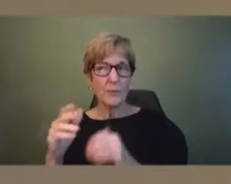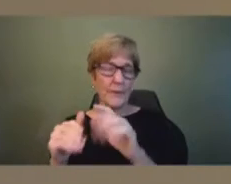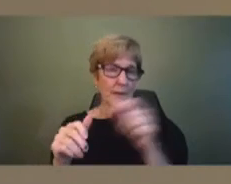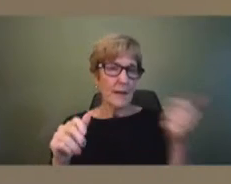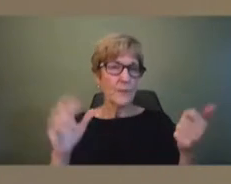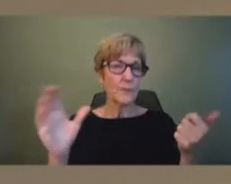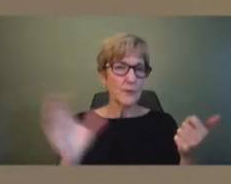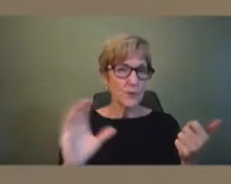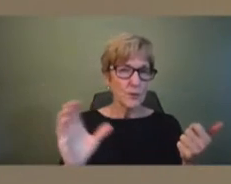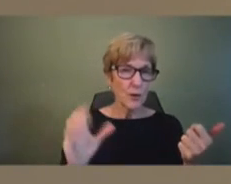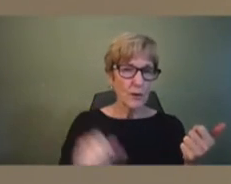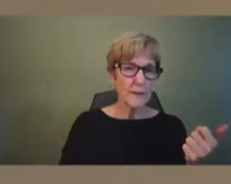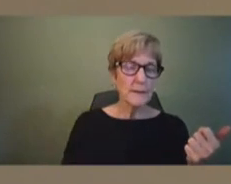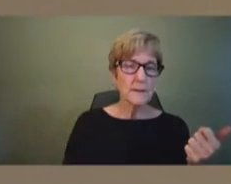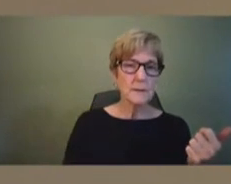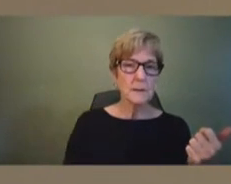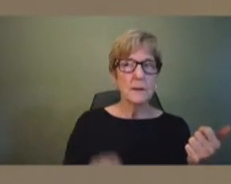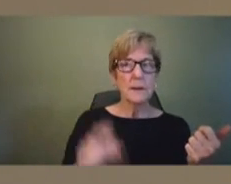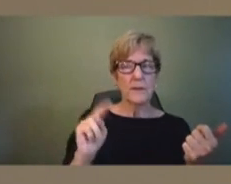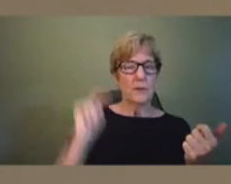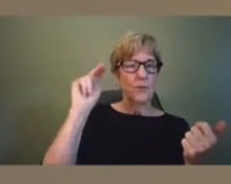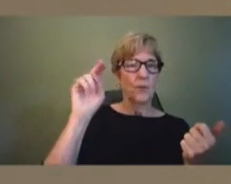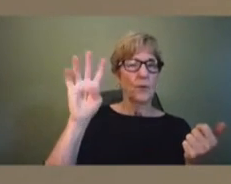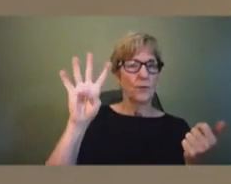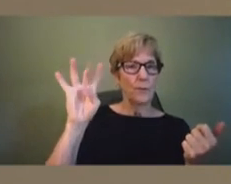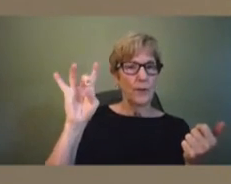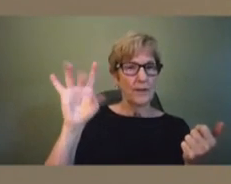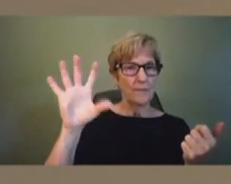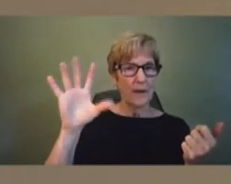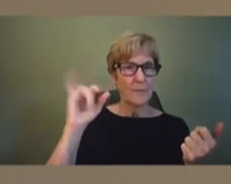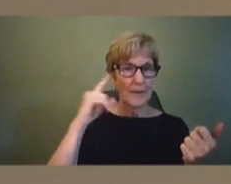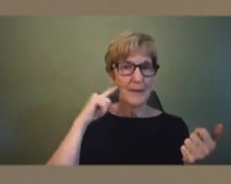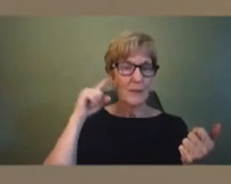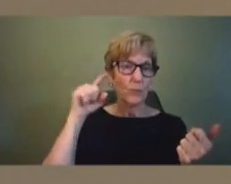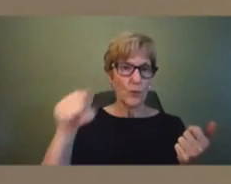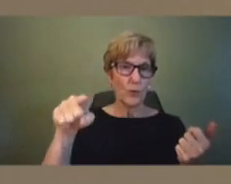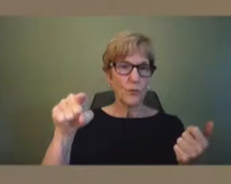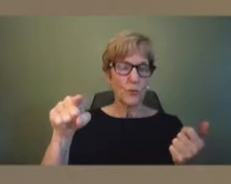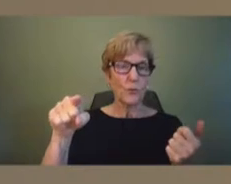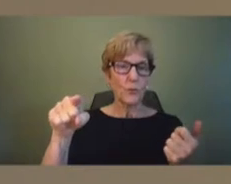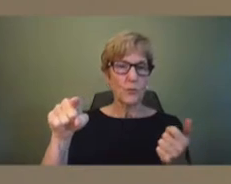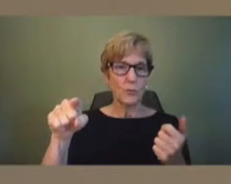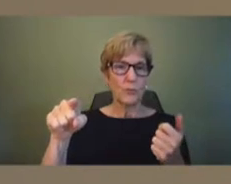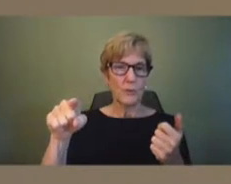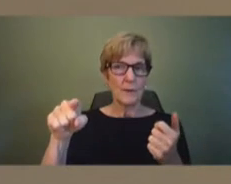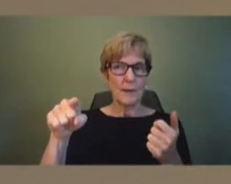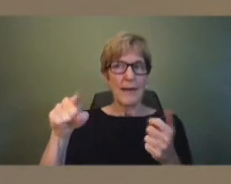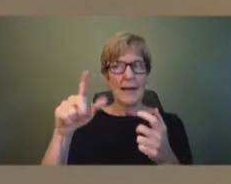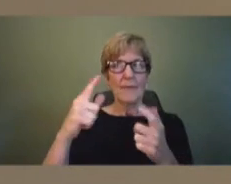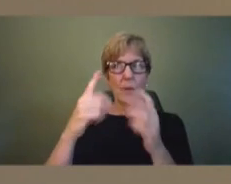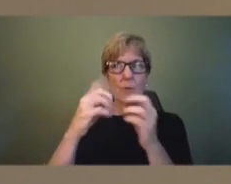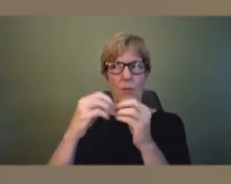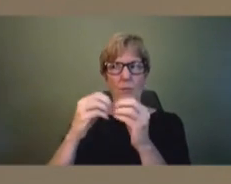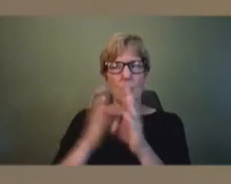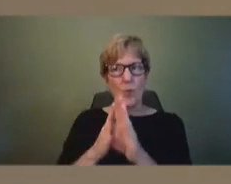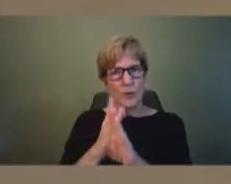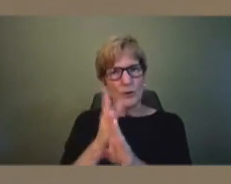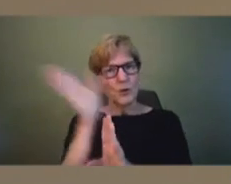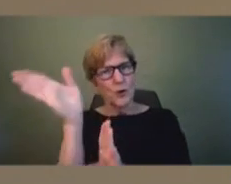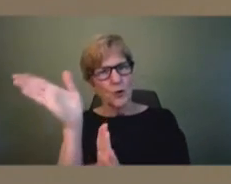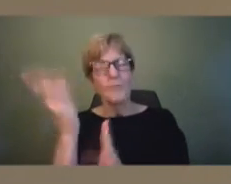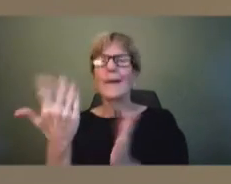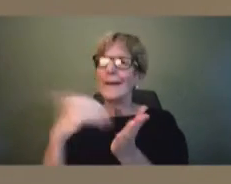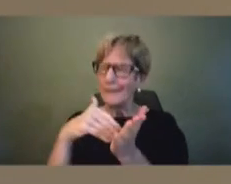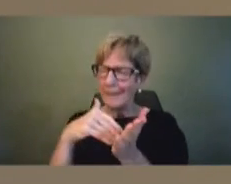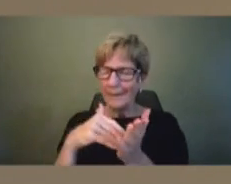exists um north of 485 I think right where you have that uh additional turn lane again a more in Auto intense